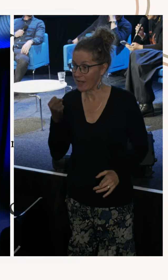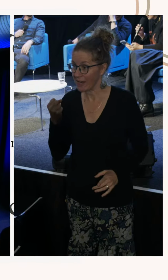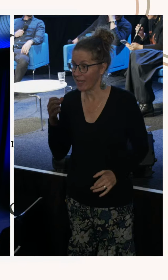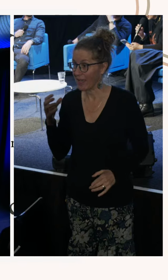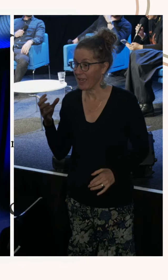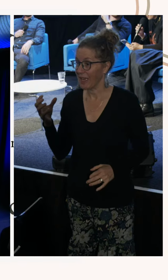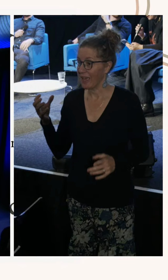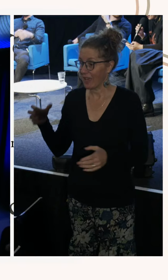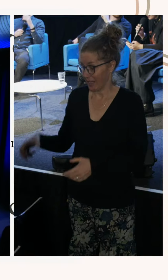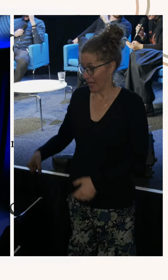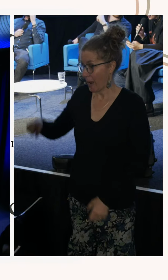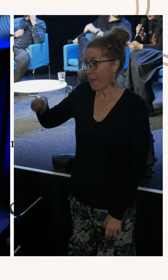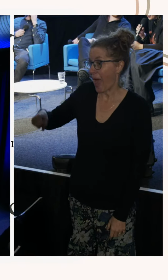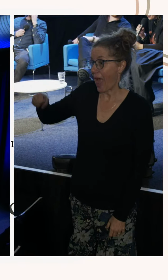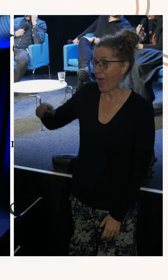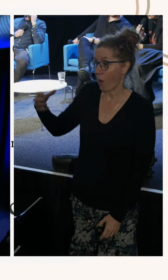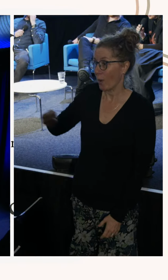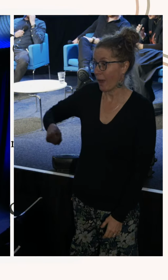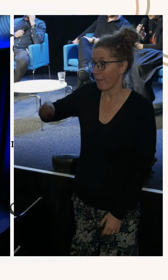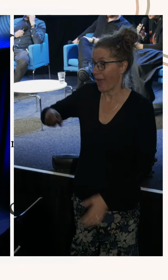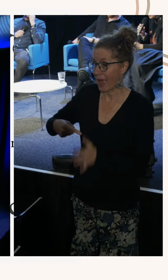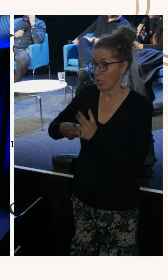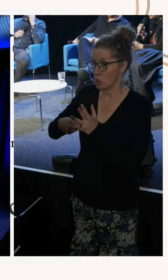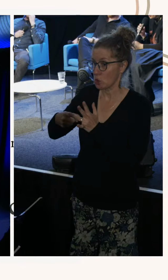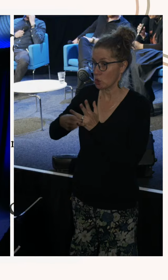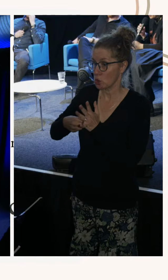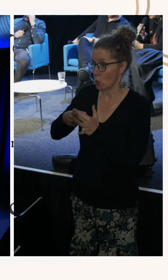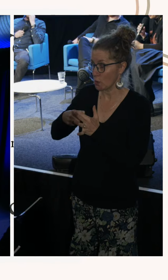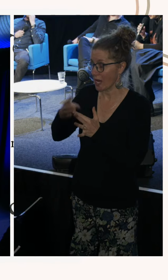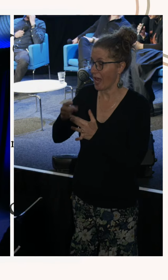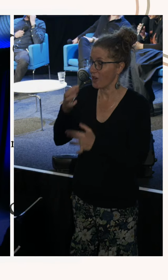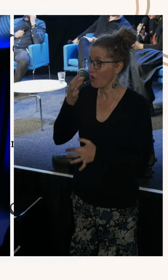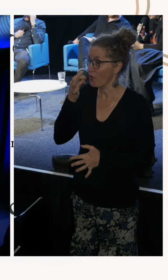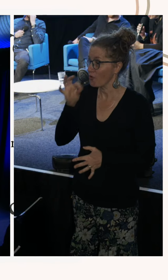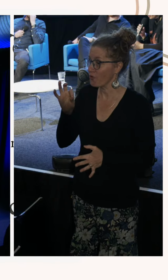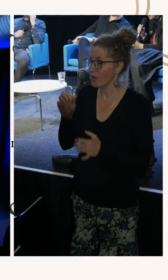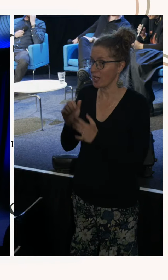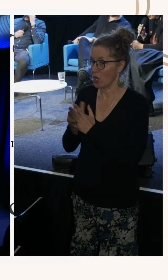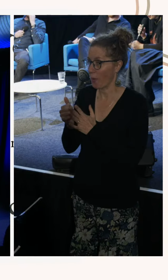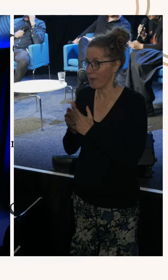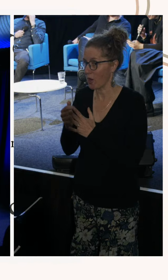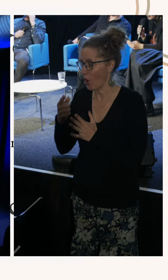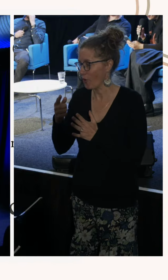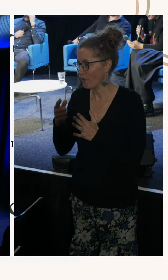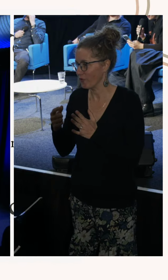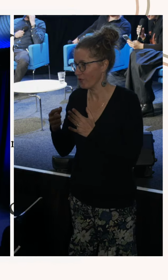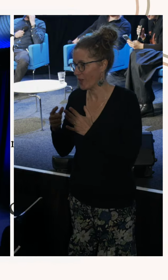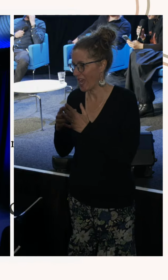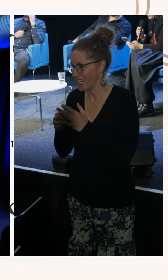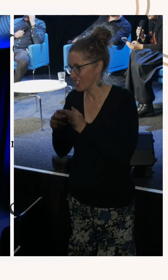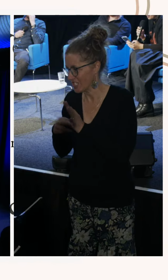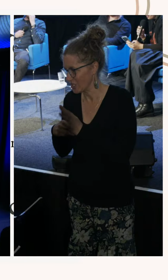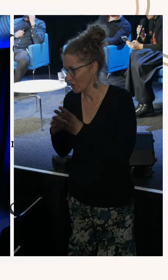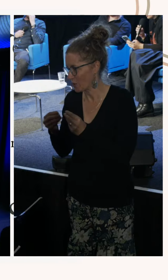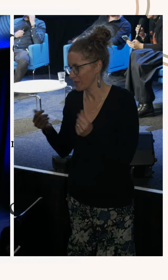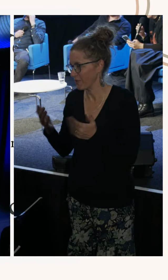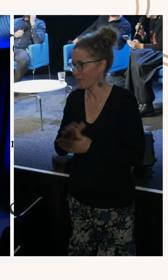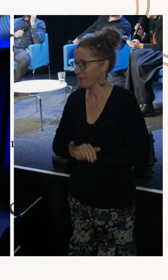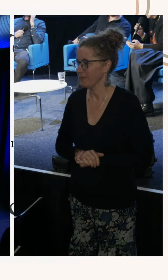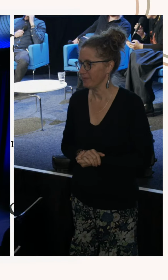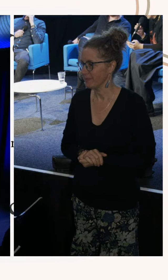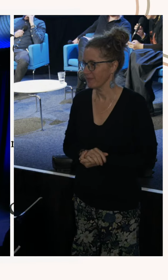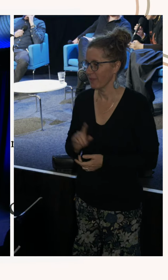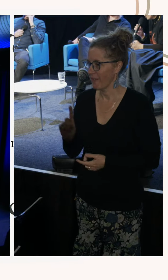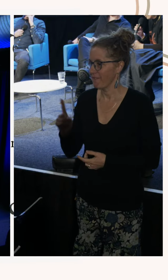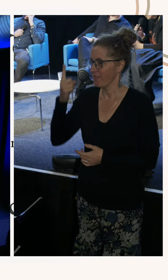tote bag, and a free copy of an edition or several, I don't know. All right, so